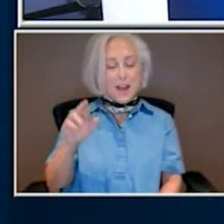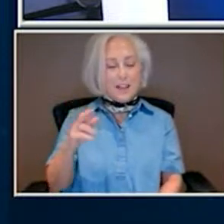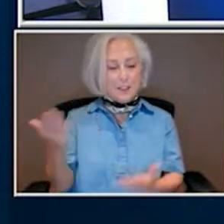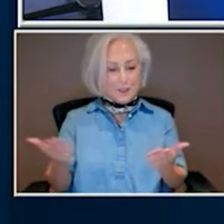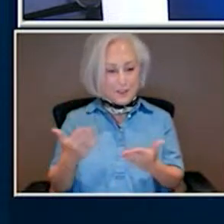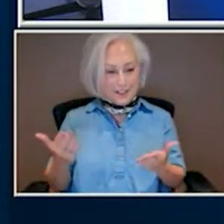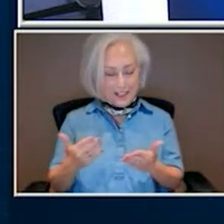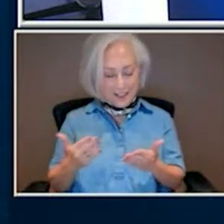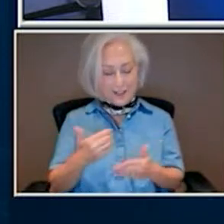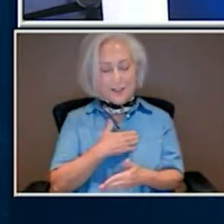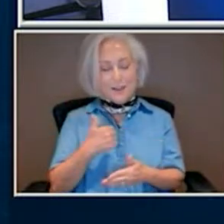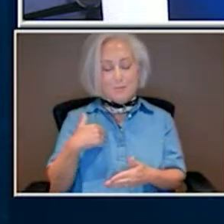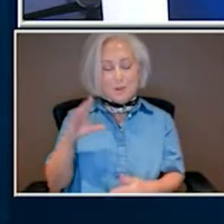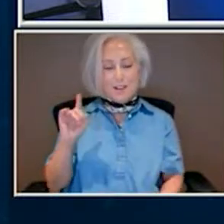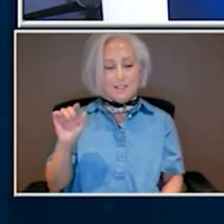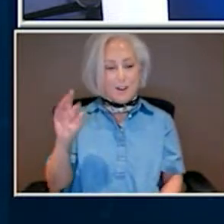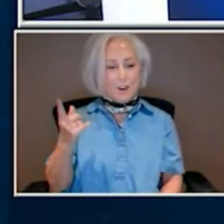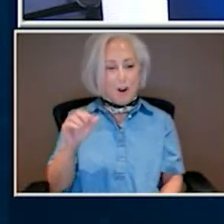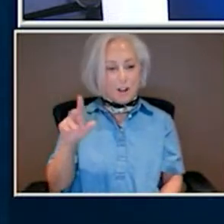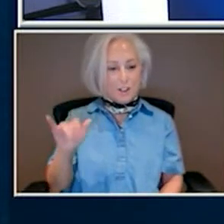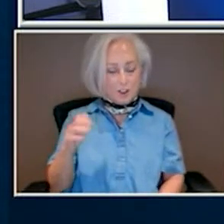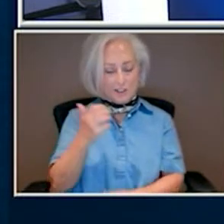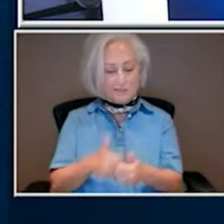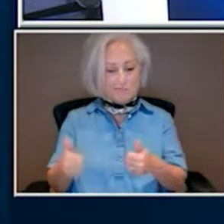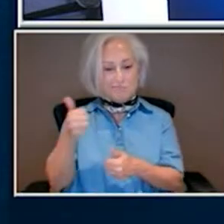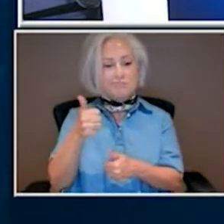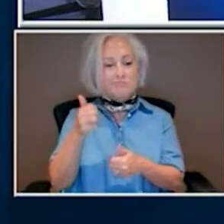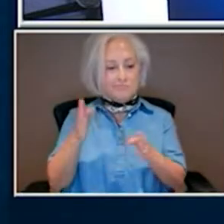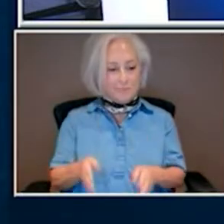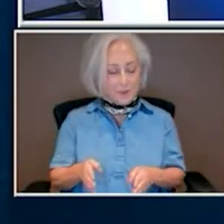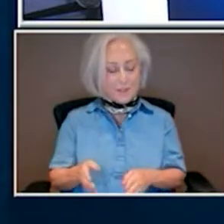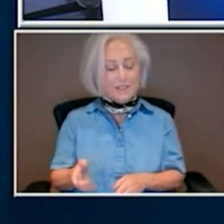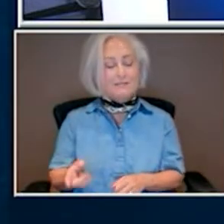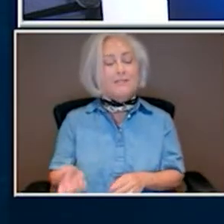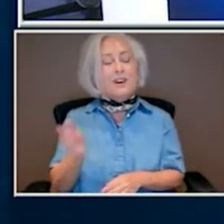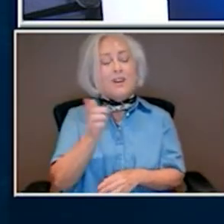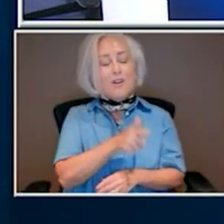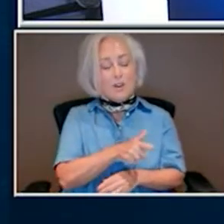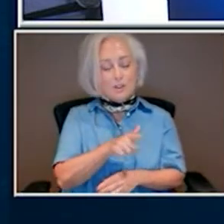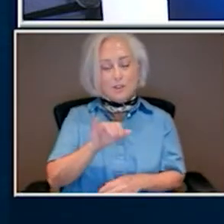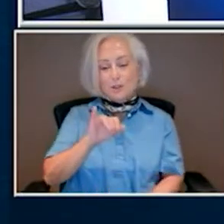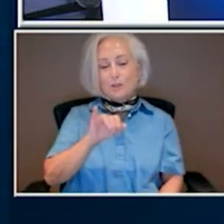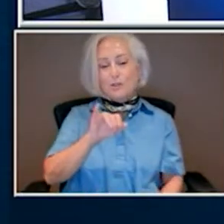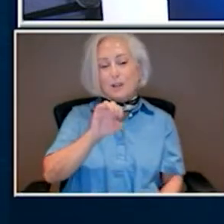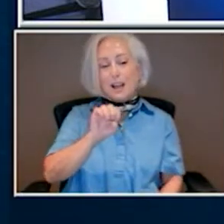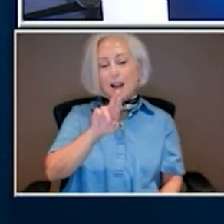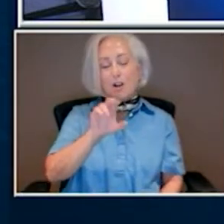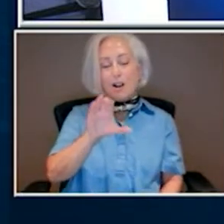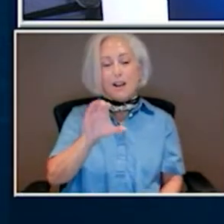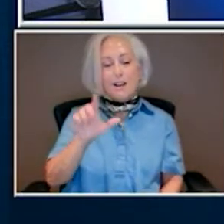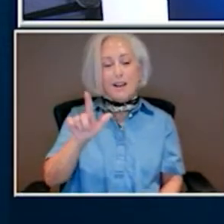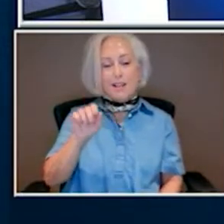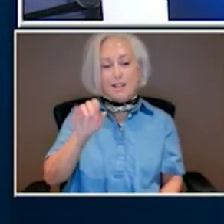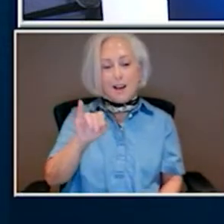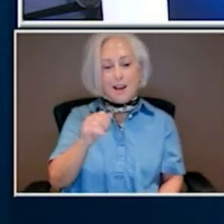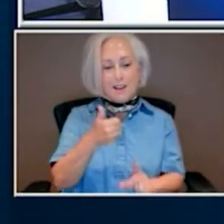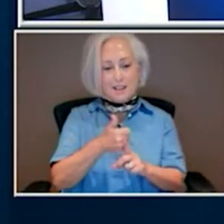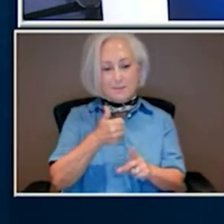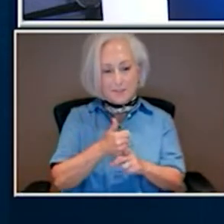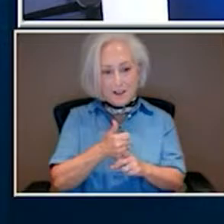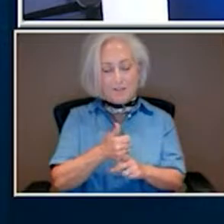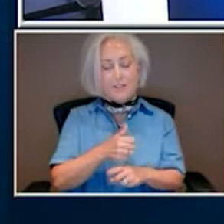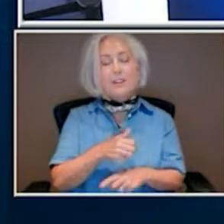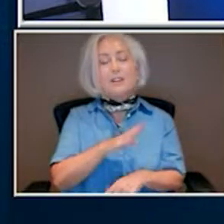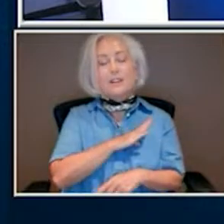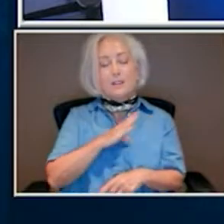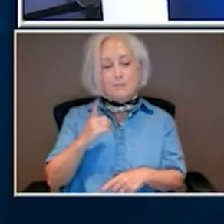Chief of Breast Surgical Oncology. And also joining us is Dr. Eric Lai. He's a board-certified plastic and reconstructive surgeon. Good